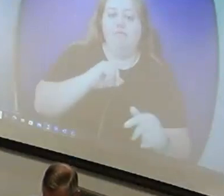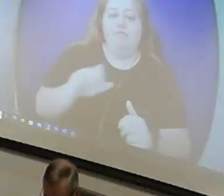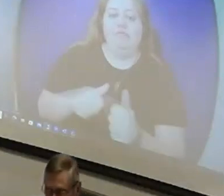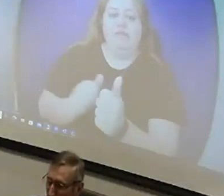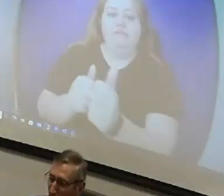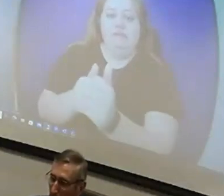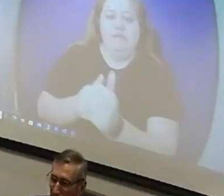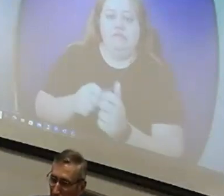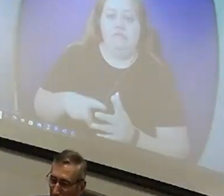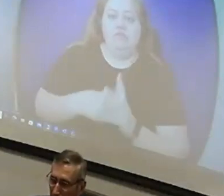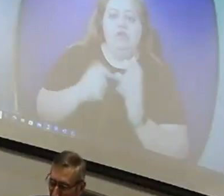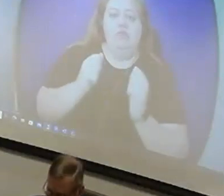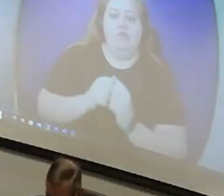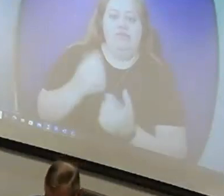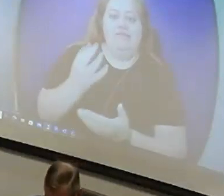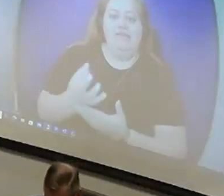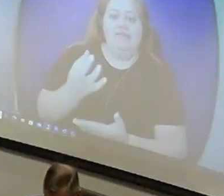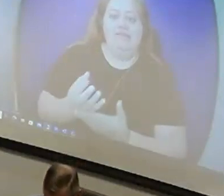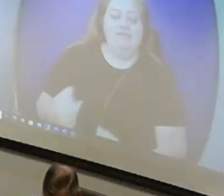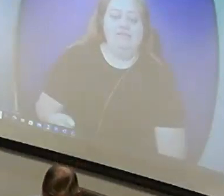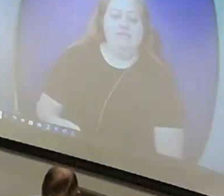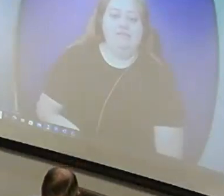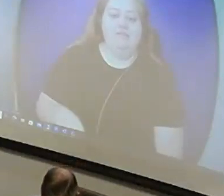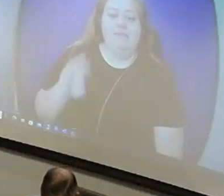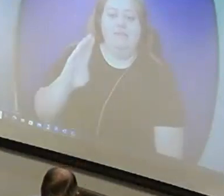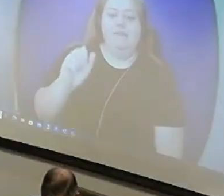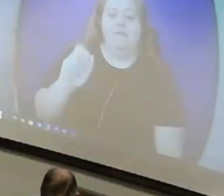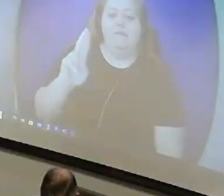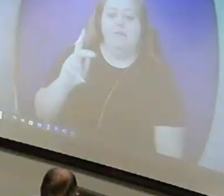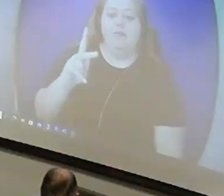start with the Finance Department. Mr. Barca.